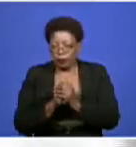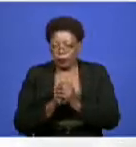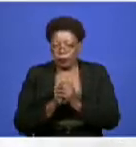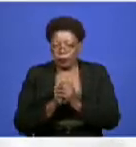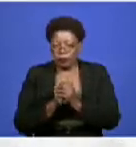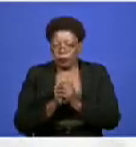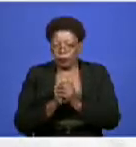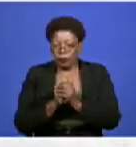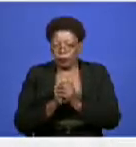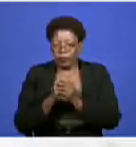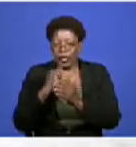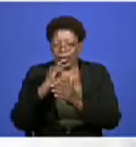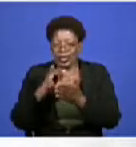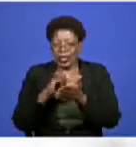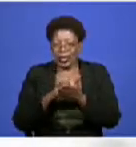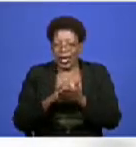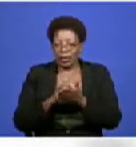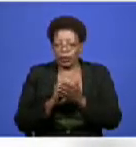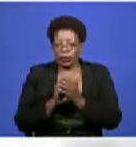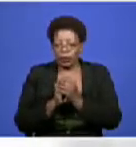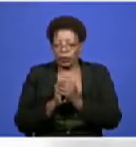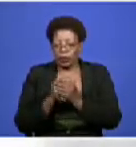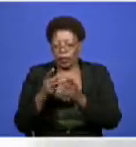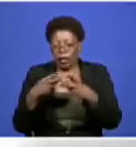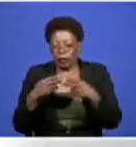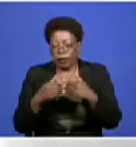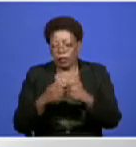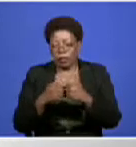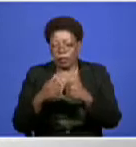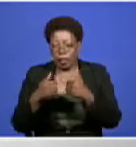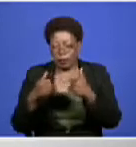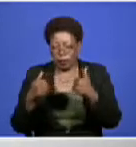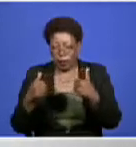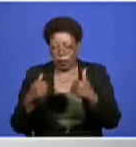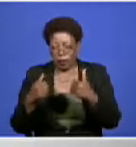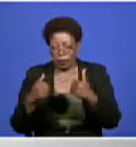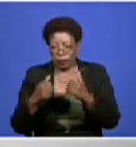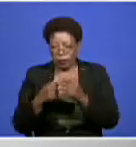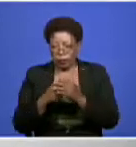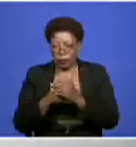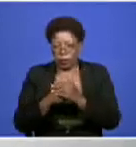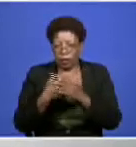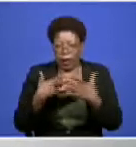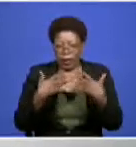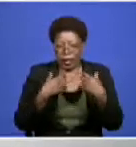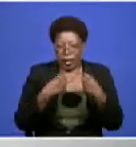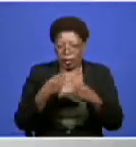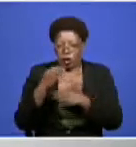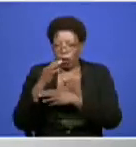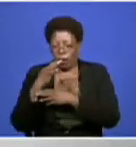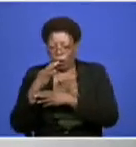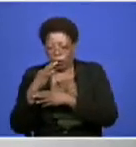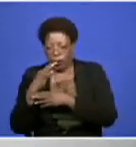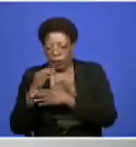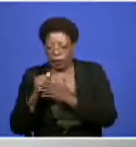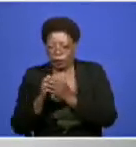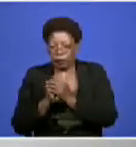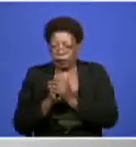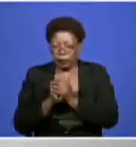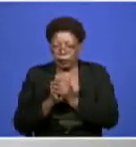takes, is that they have to be separated by quite a distance, because the hemp industry or the marijuana plants used in the hemp